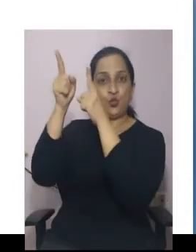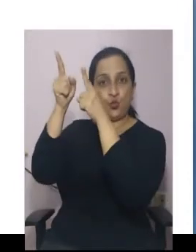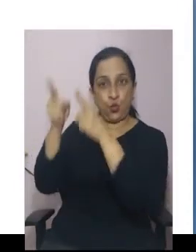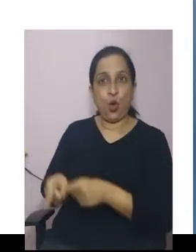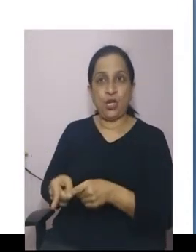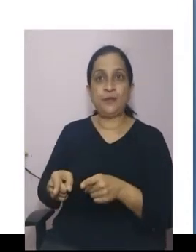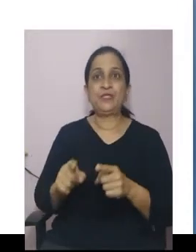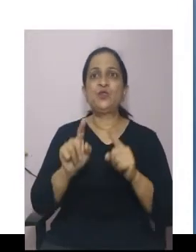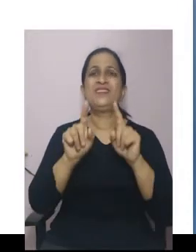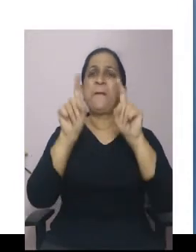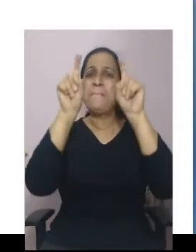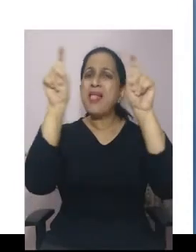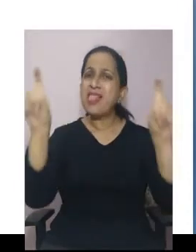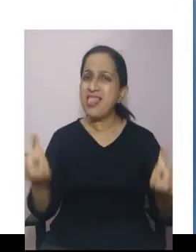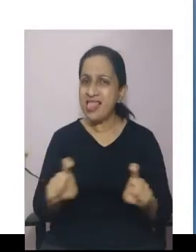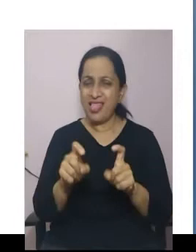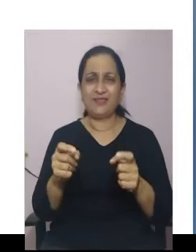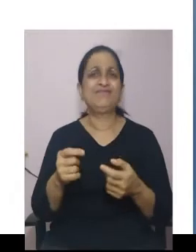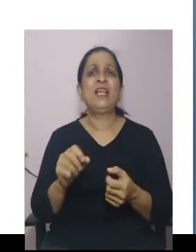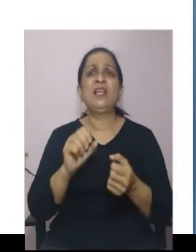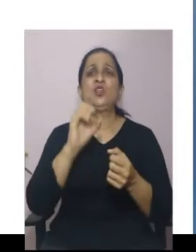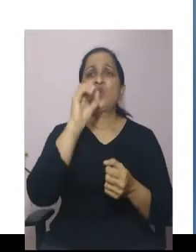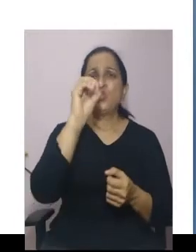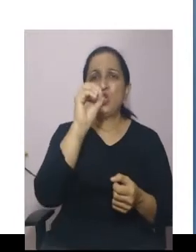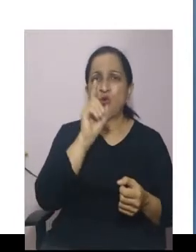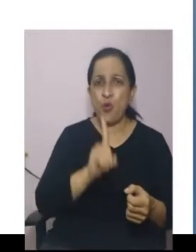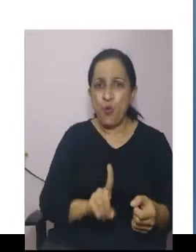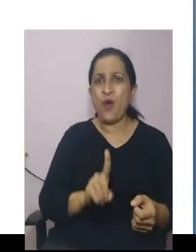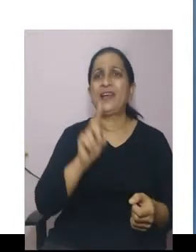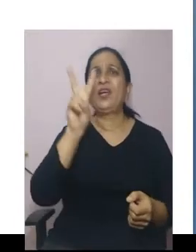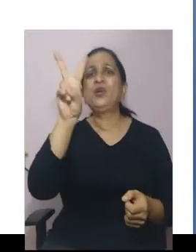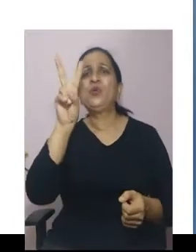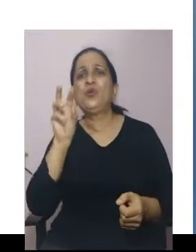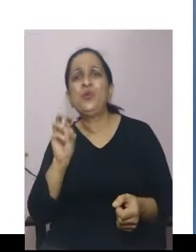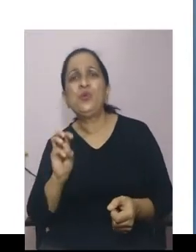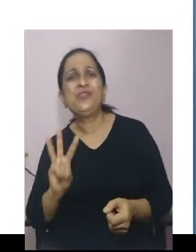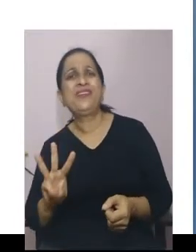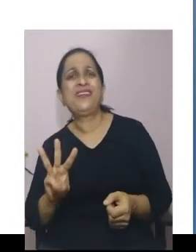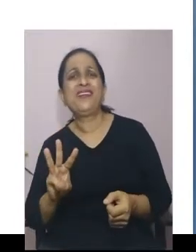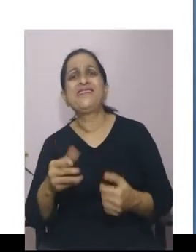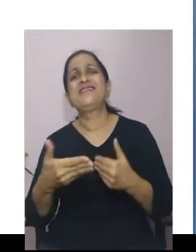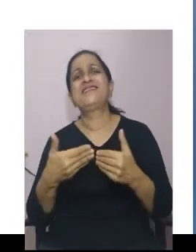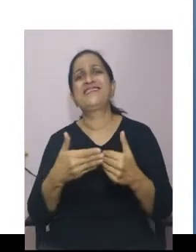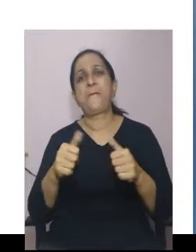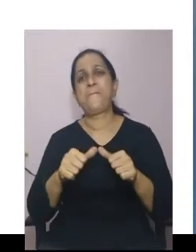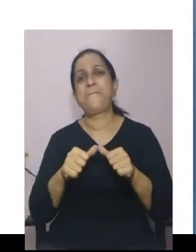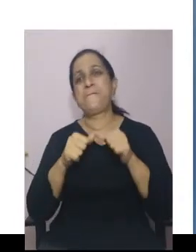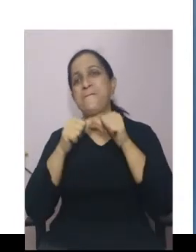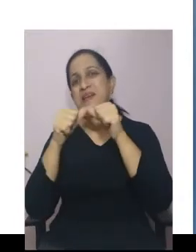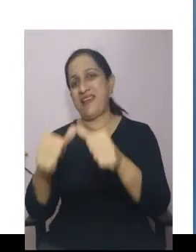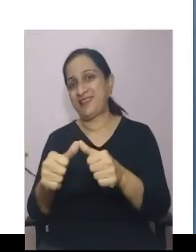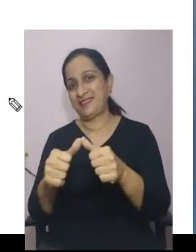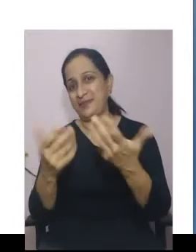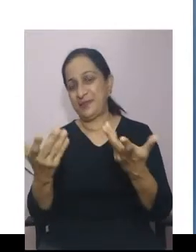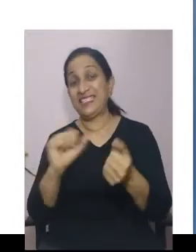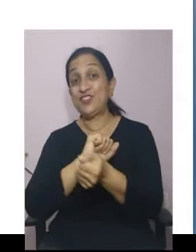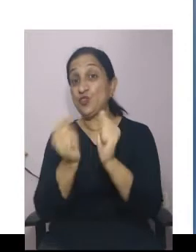1 becomes 0 1 here, and then 2 3 becomes 2 3. Very simple.